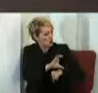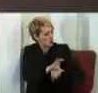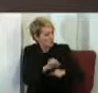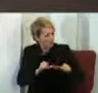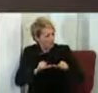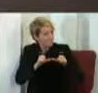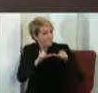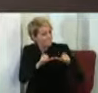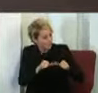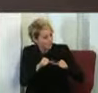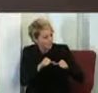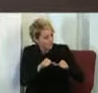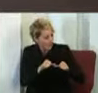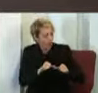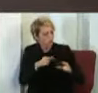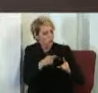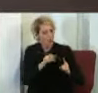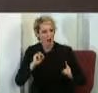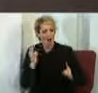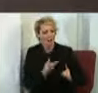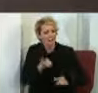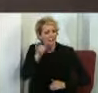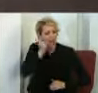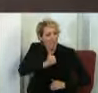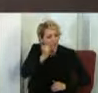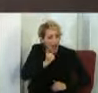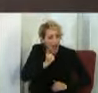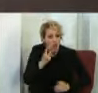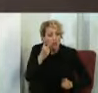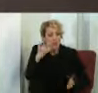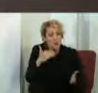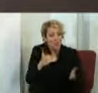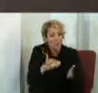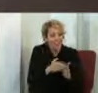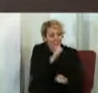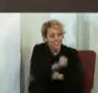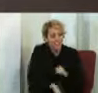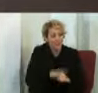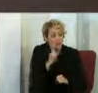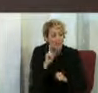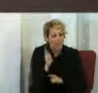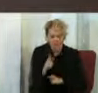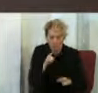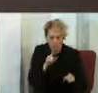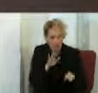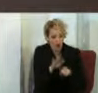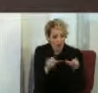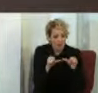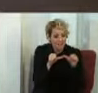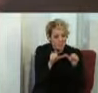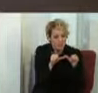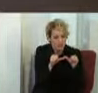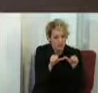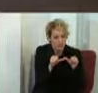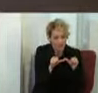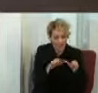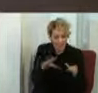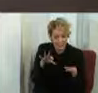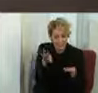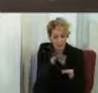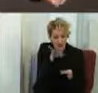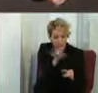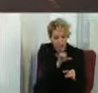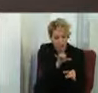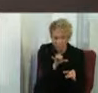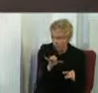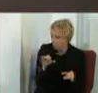continues to be promised to us today, more than 2,000 years later, is that same Spirit that filled those early disciples. It was the same Spirit that